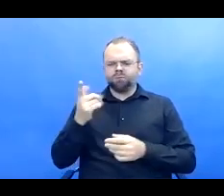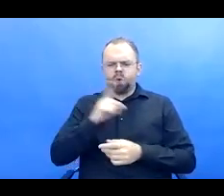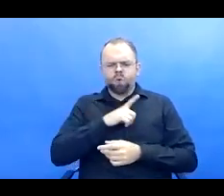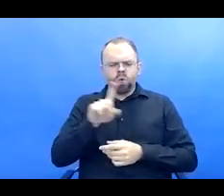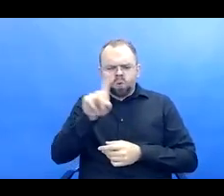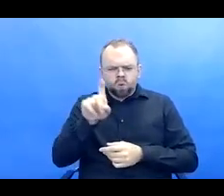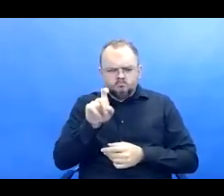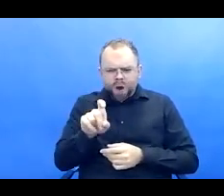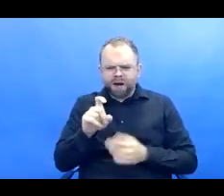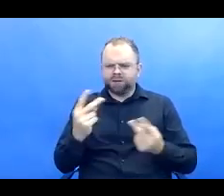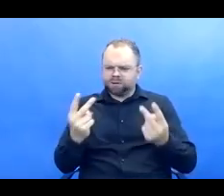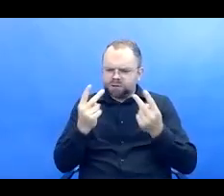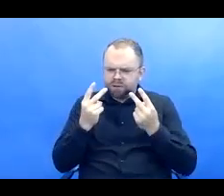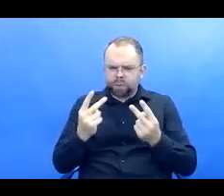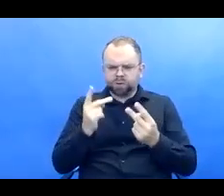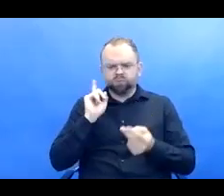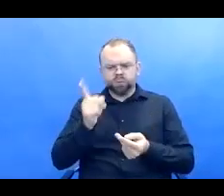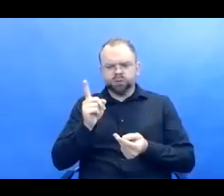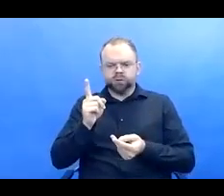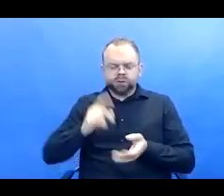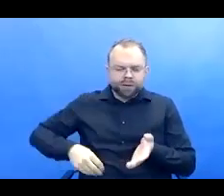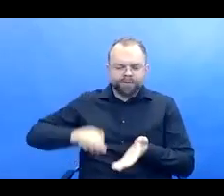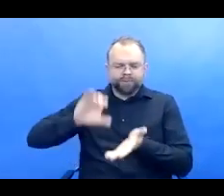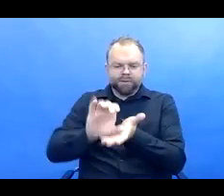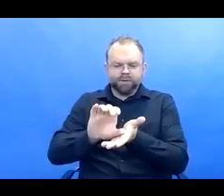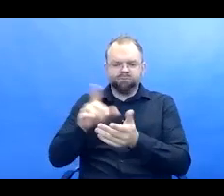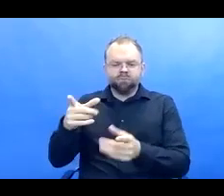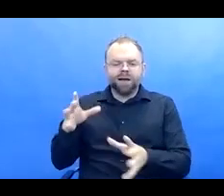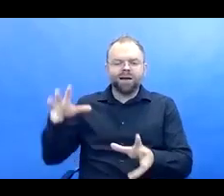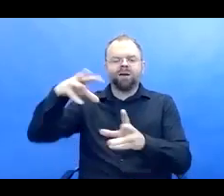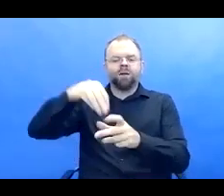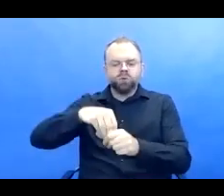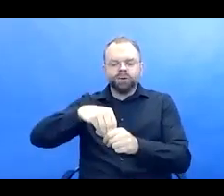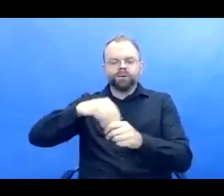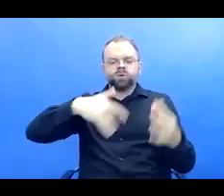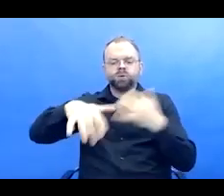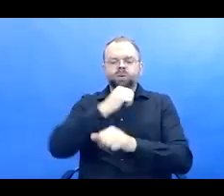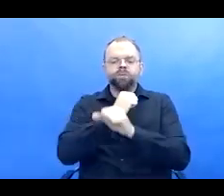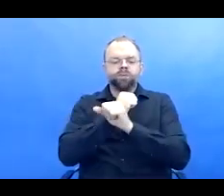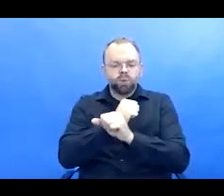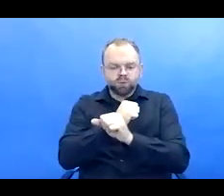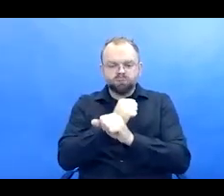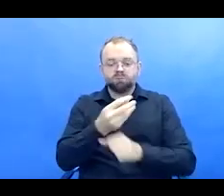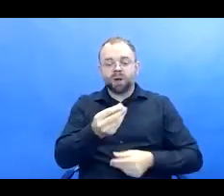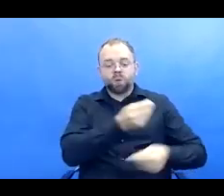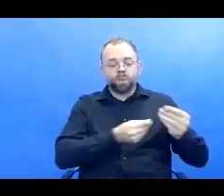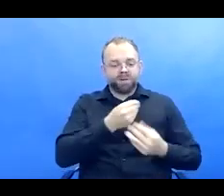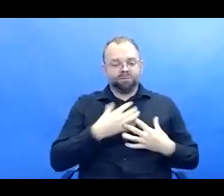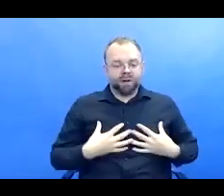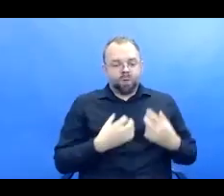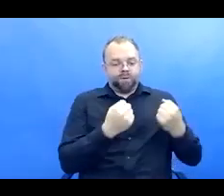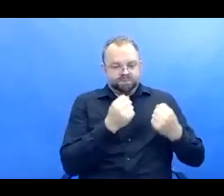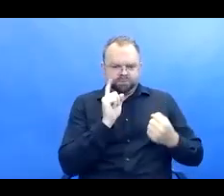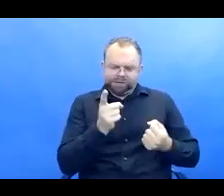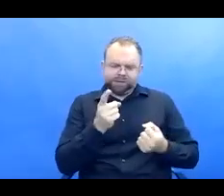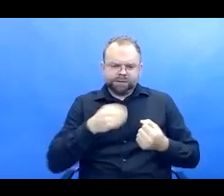We have started developing different thematic briefs. Many of them are in draft form and will come out early September. We are